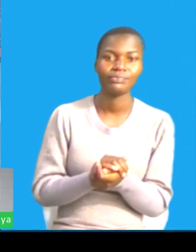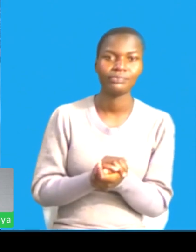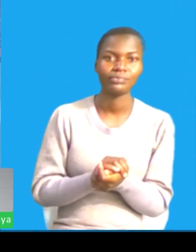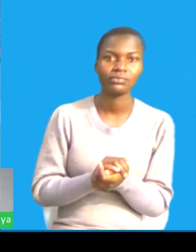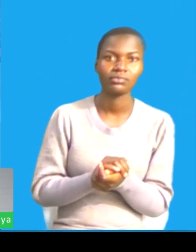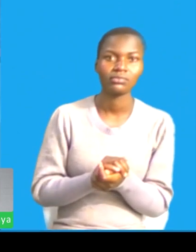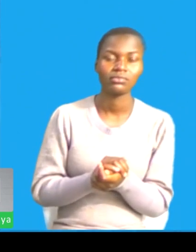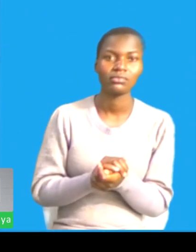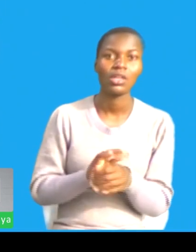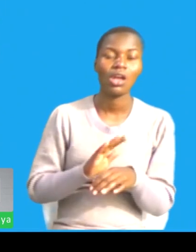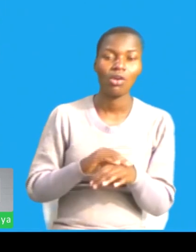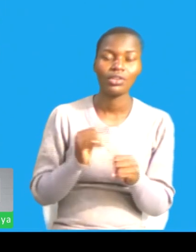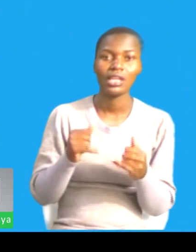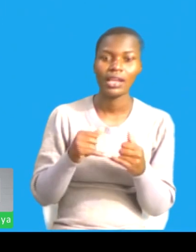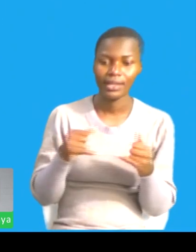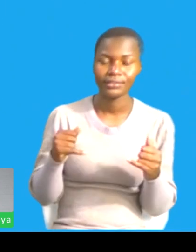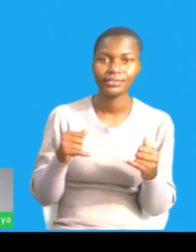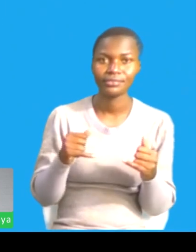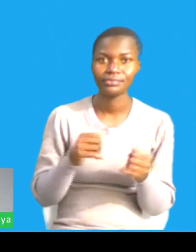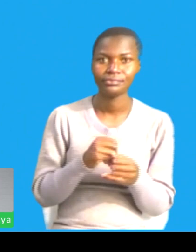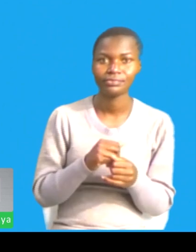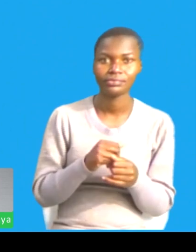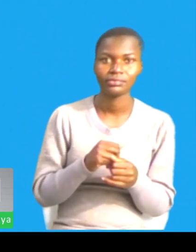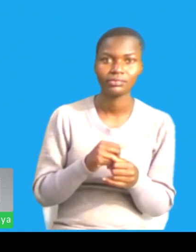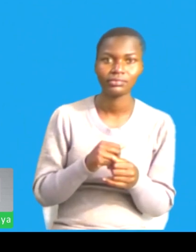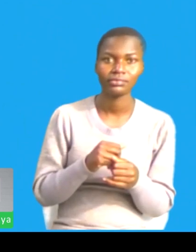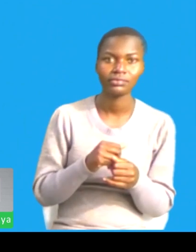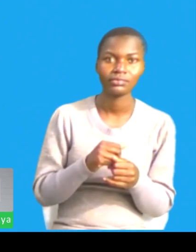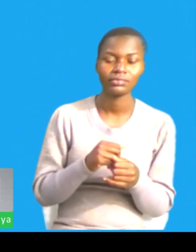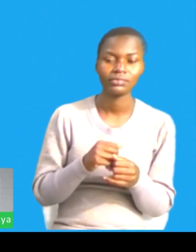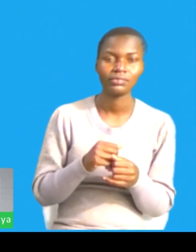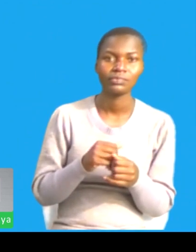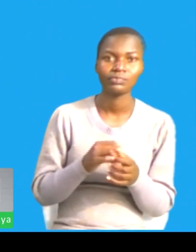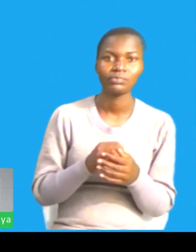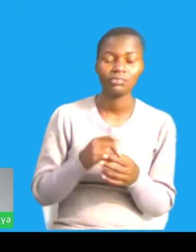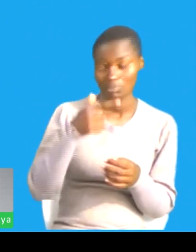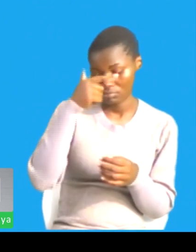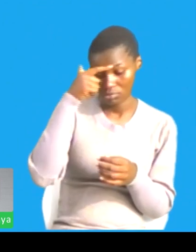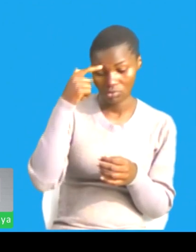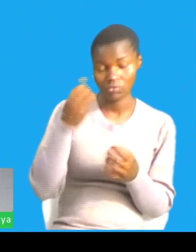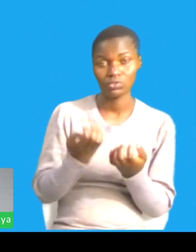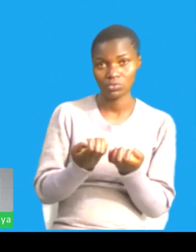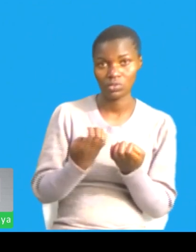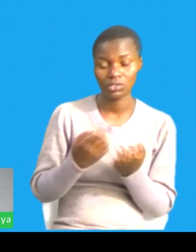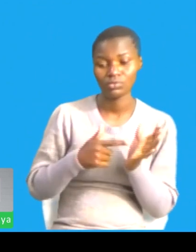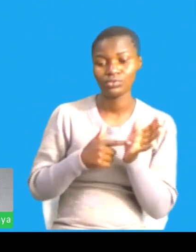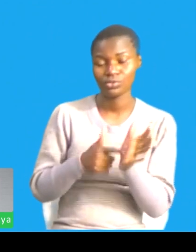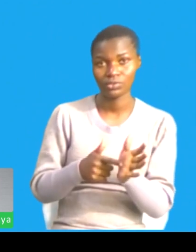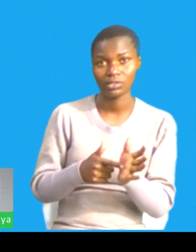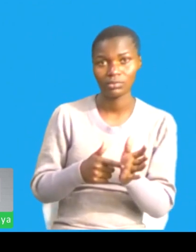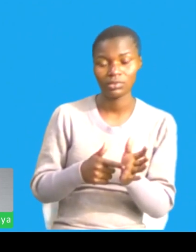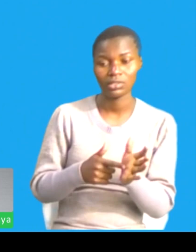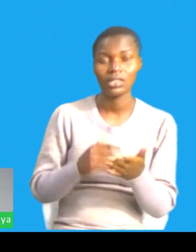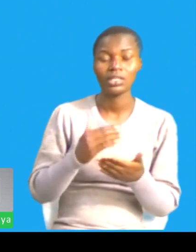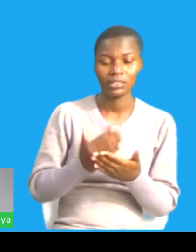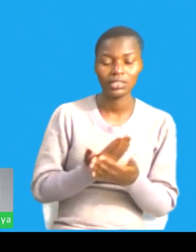online on change.org. I want to make it ifike 10,000 tupeleke bungeni because we need to show them that these are some of the things